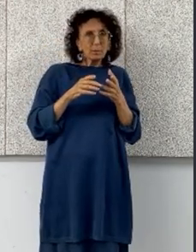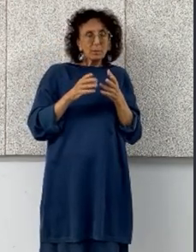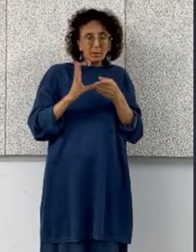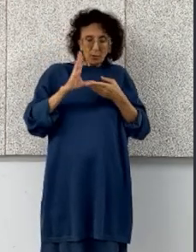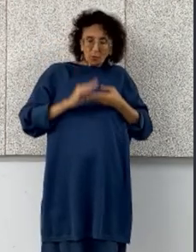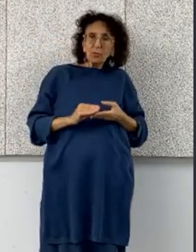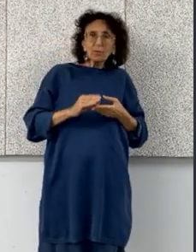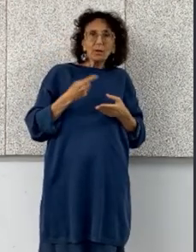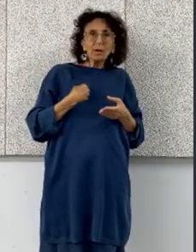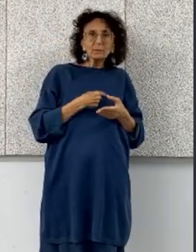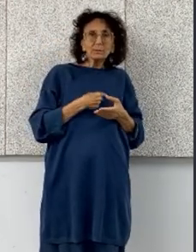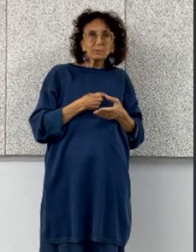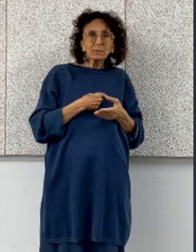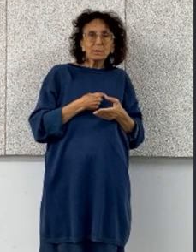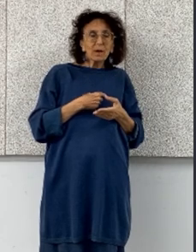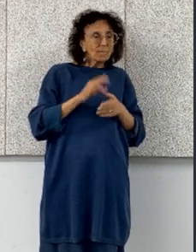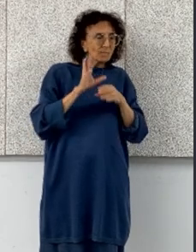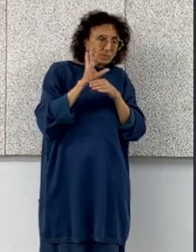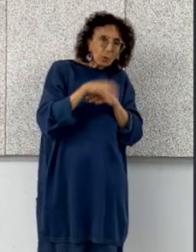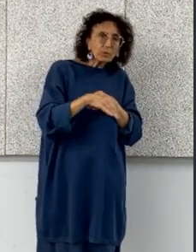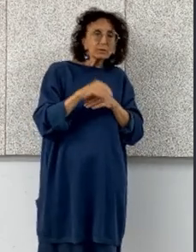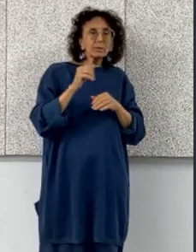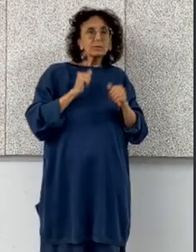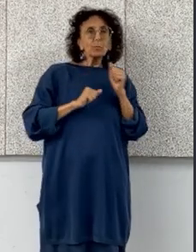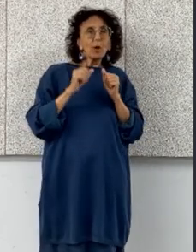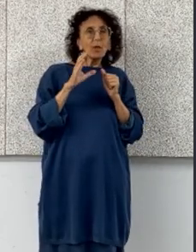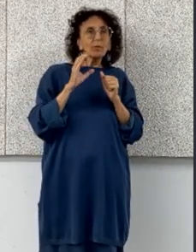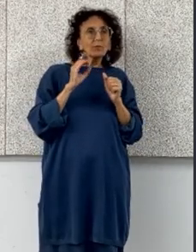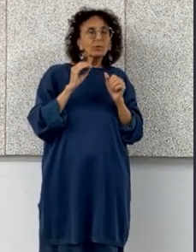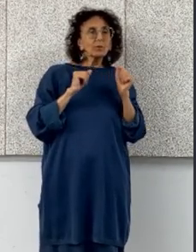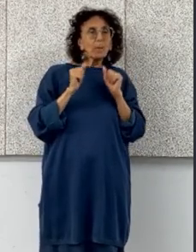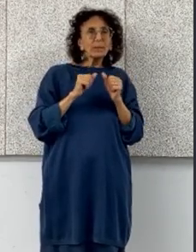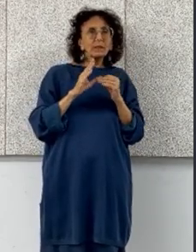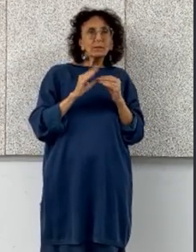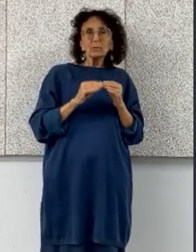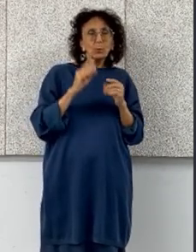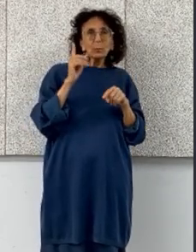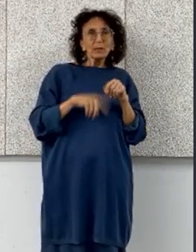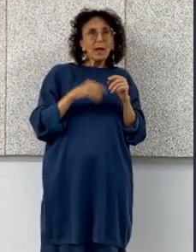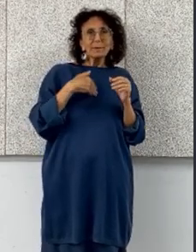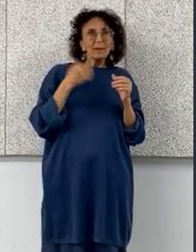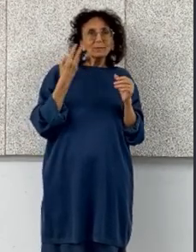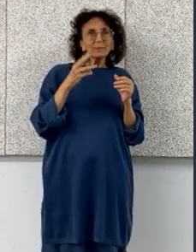keep the small people down. Mm-hmm. That's my question. Thank you so much.